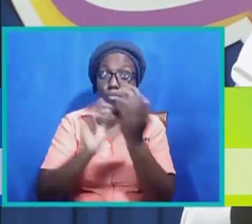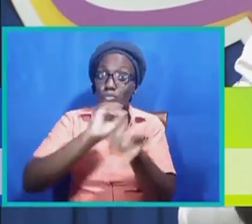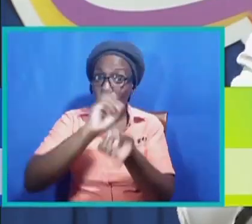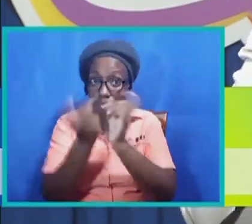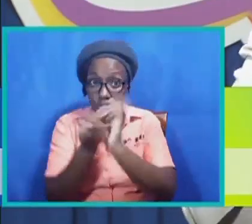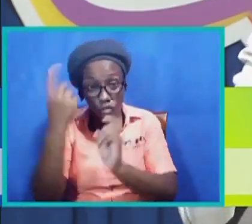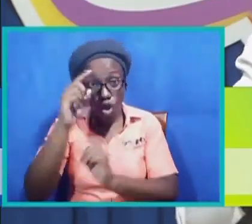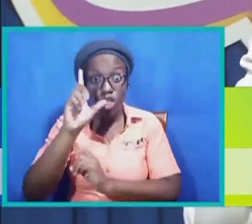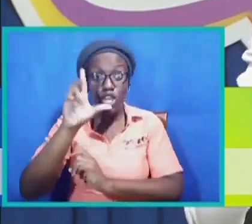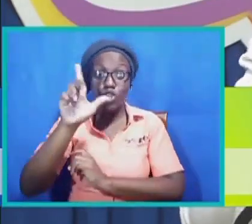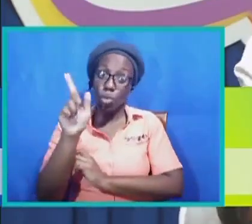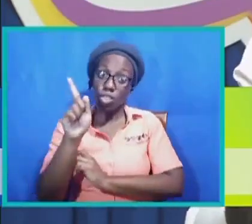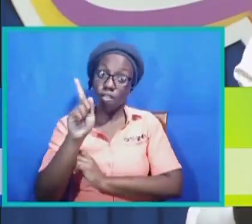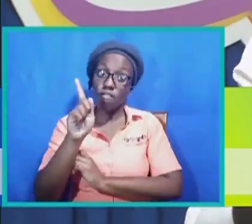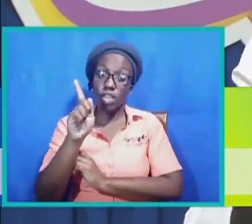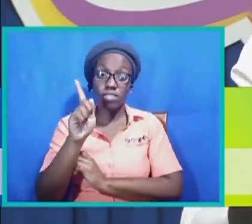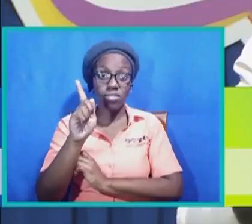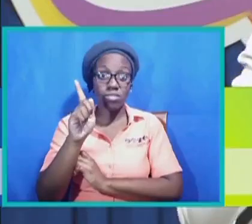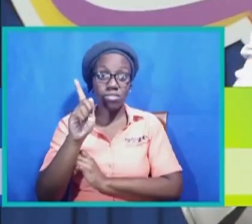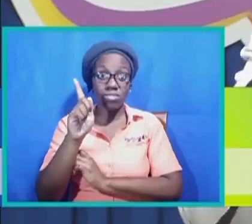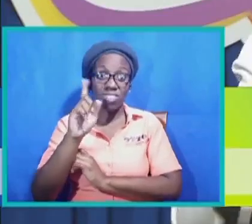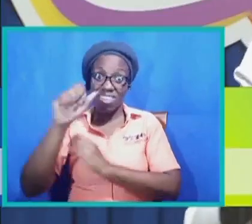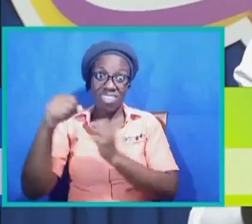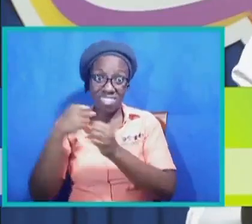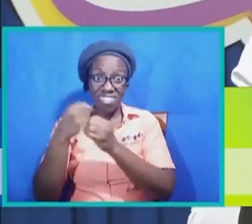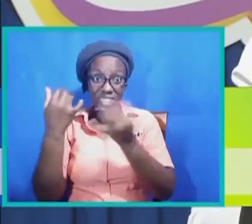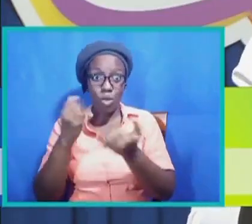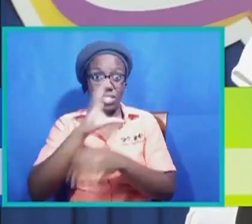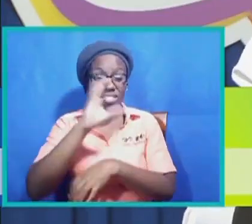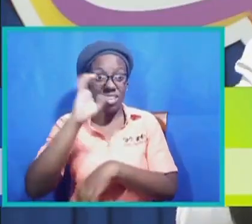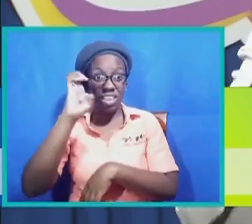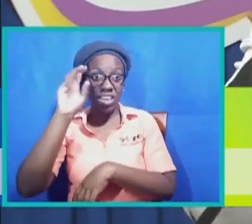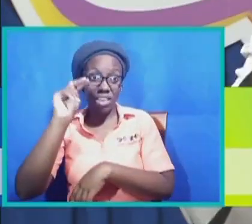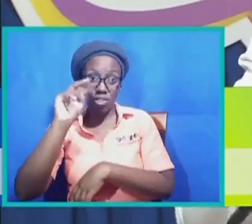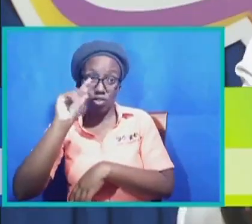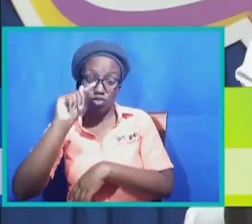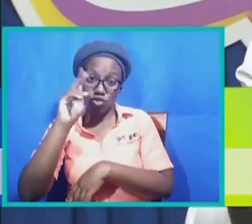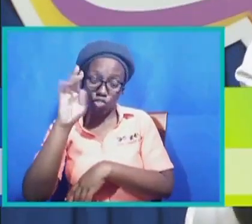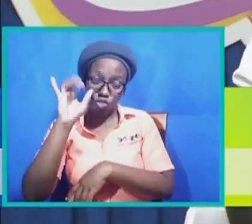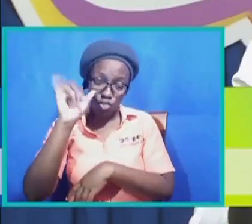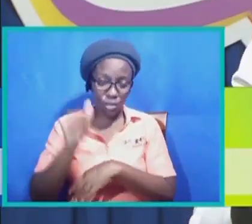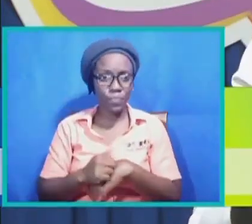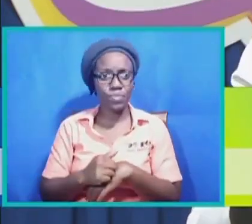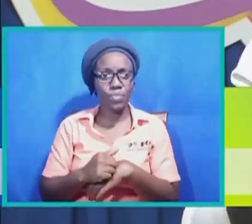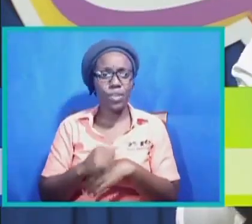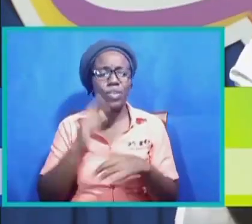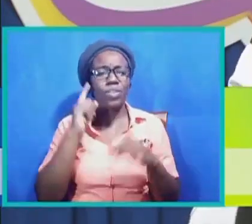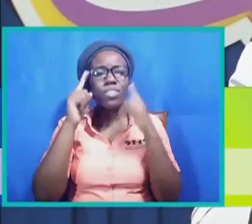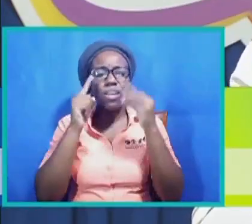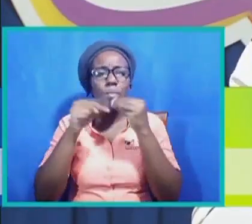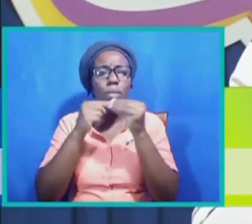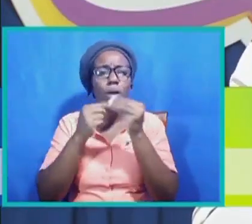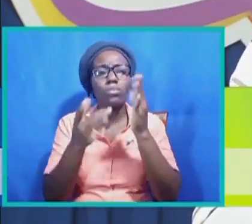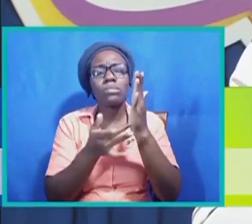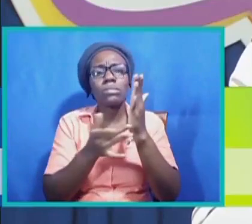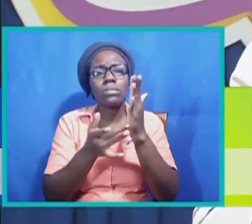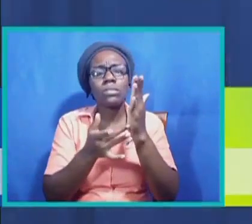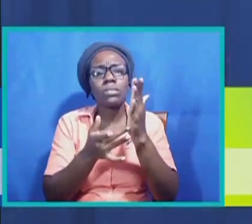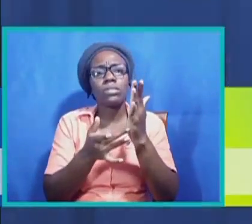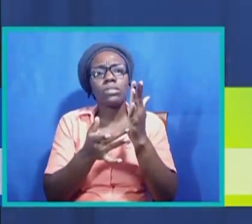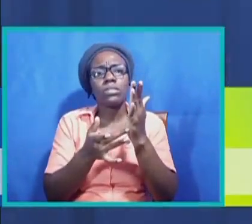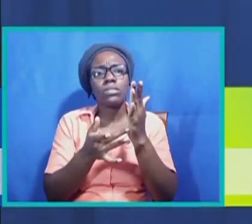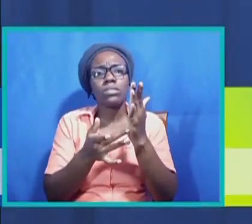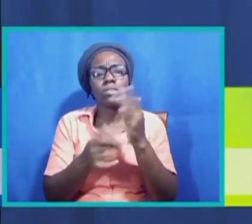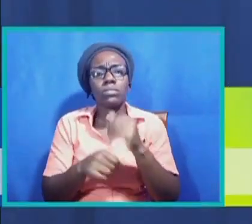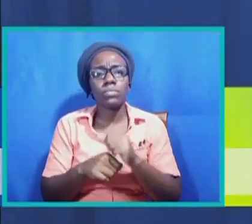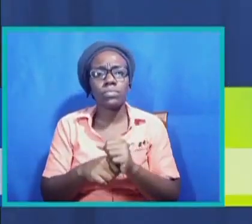trades have evolved around technology and are driving innovation in many economies. And